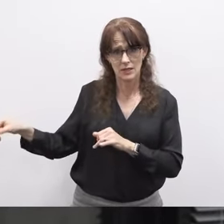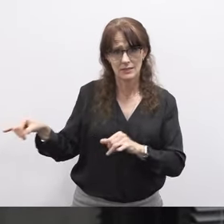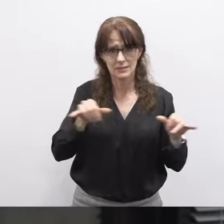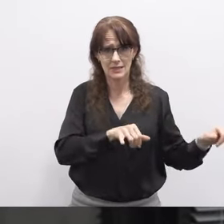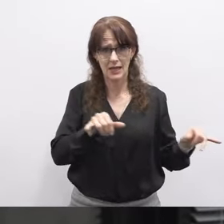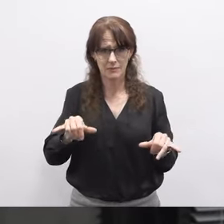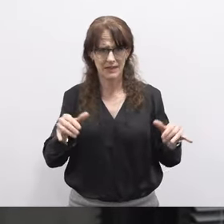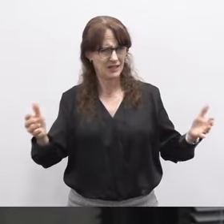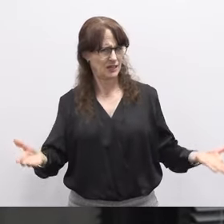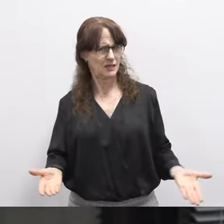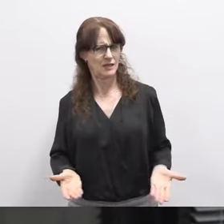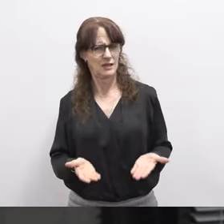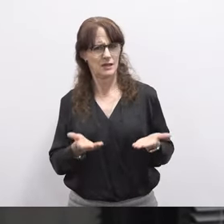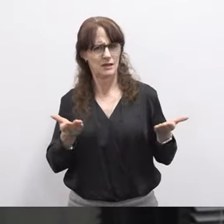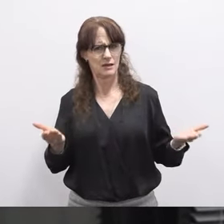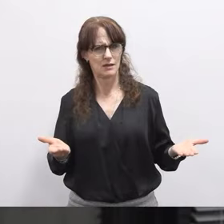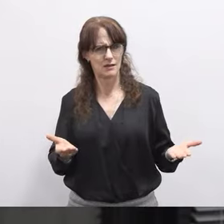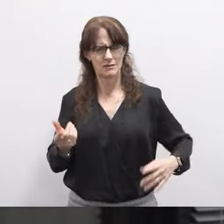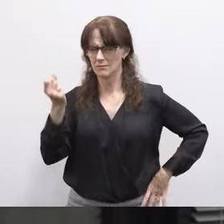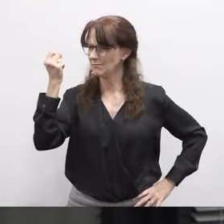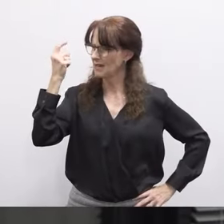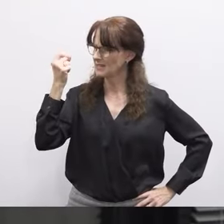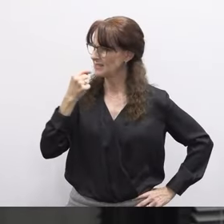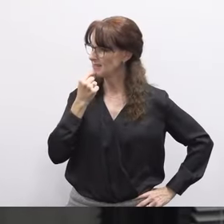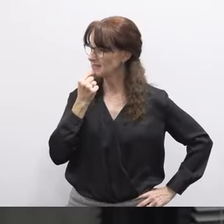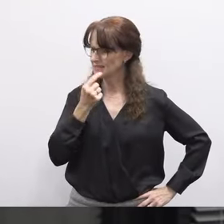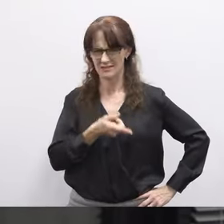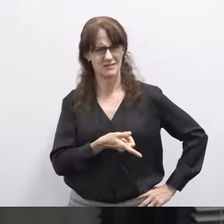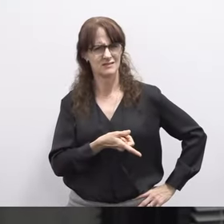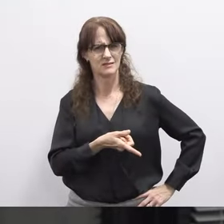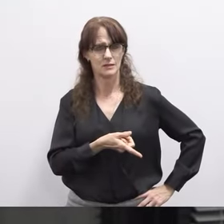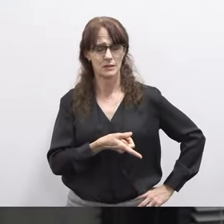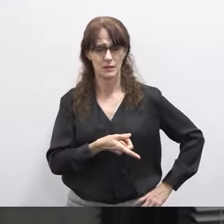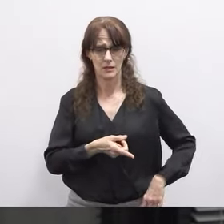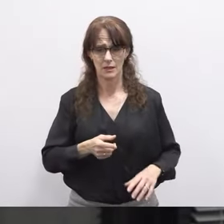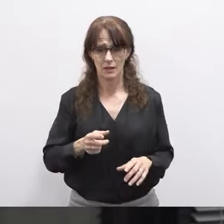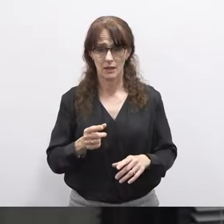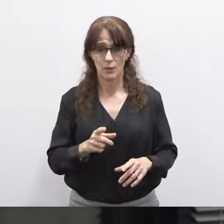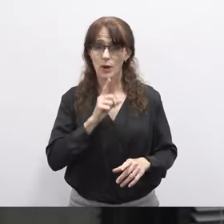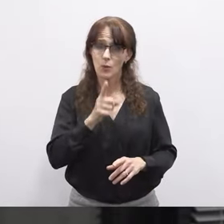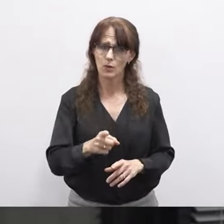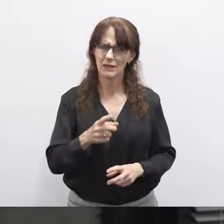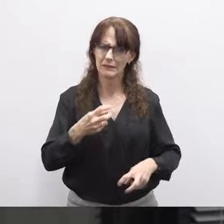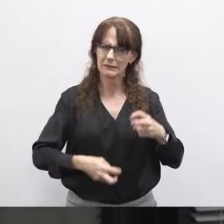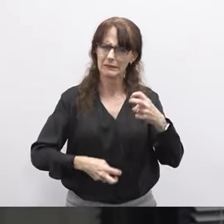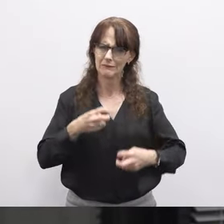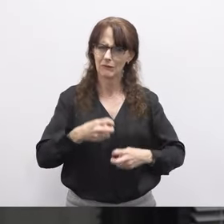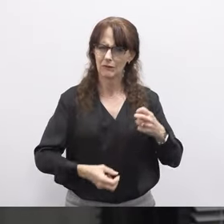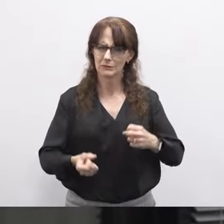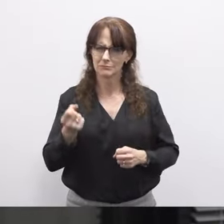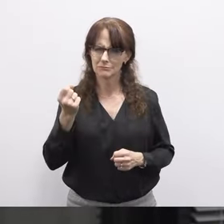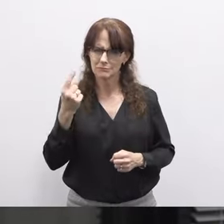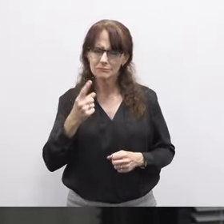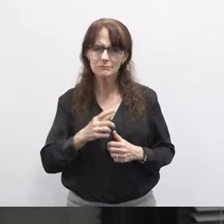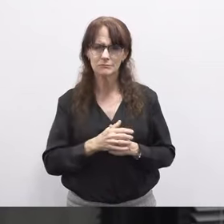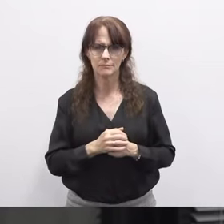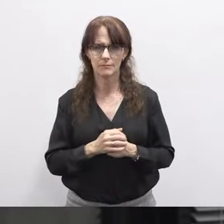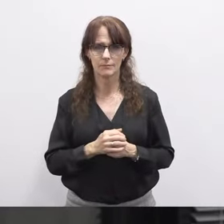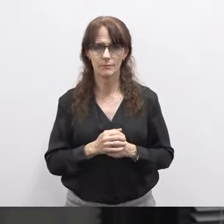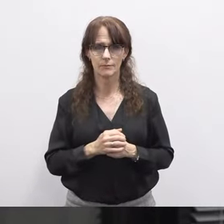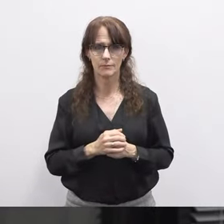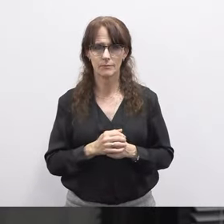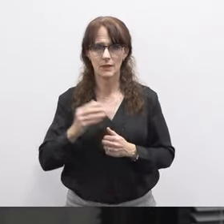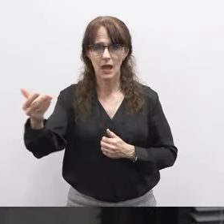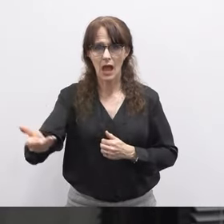here. That doesn't make any sense at all. The other thing that I'm really having difficulty is there's a